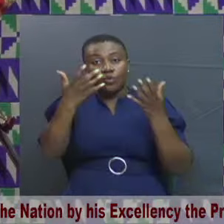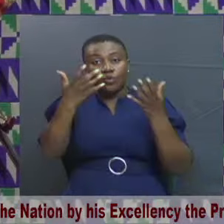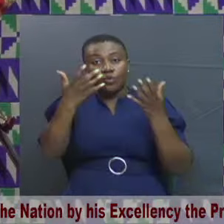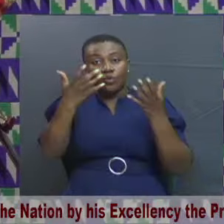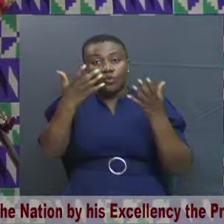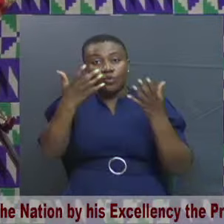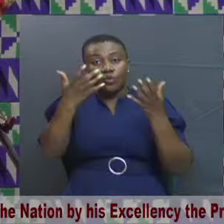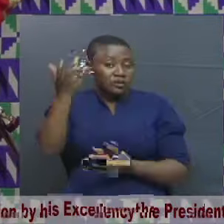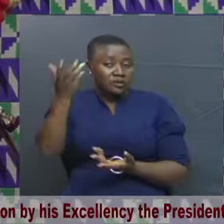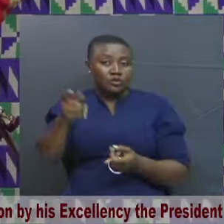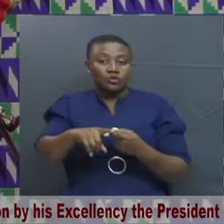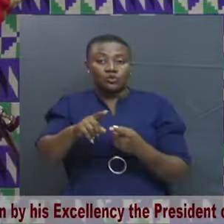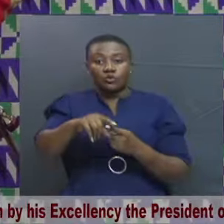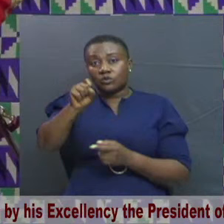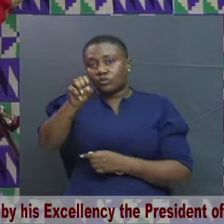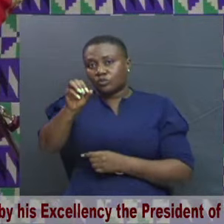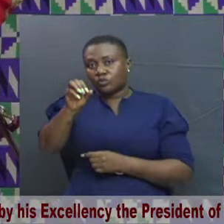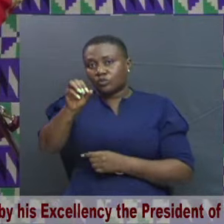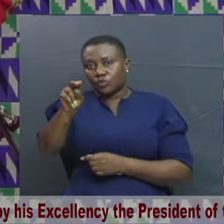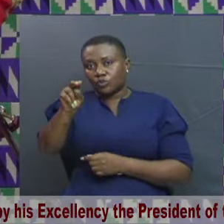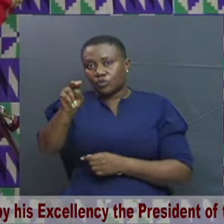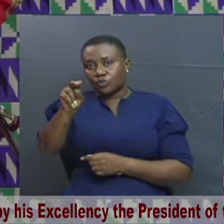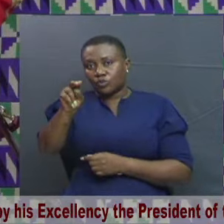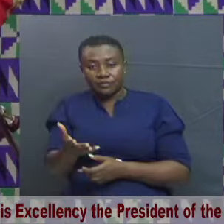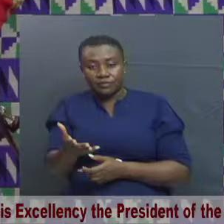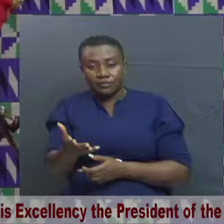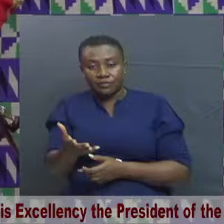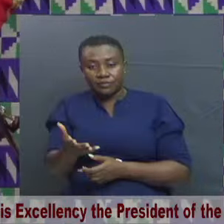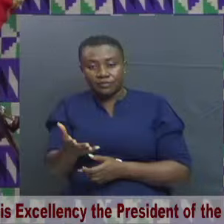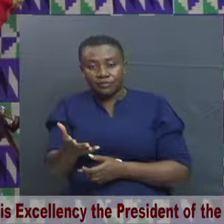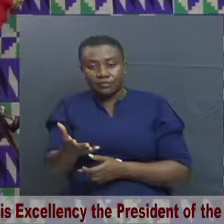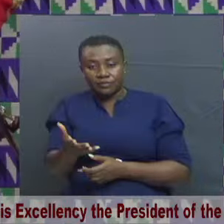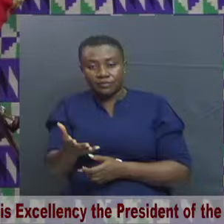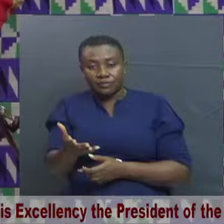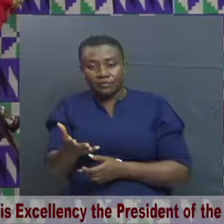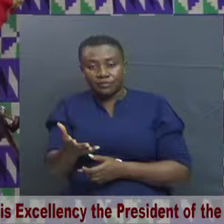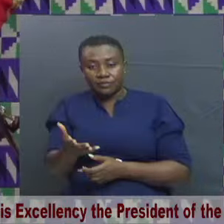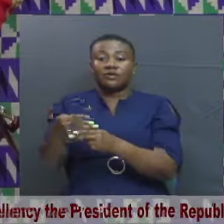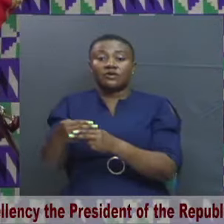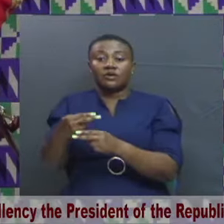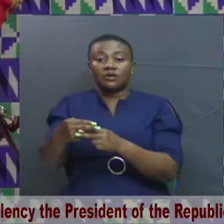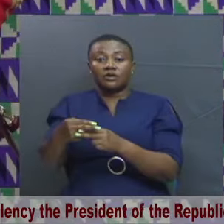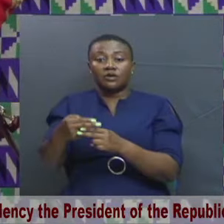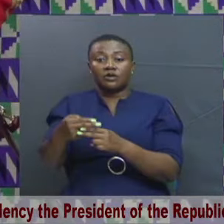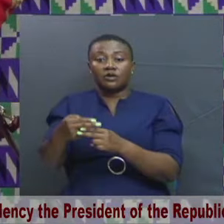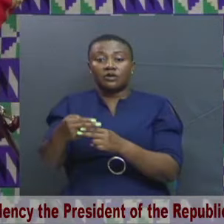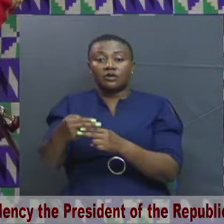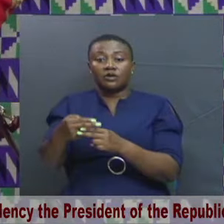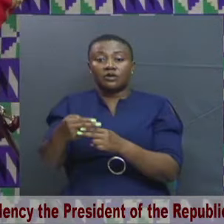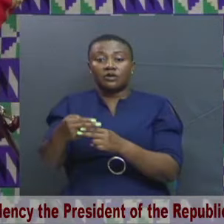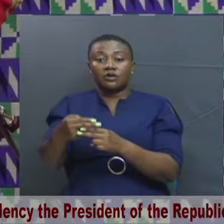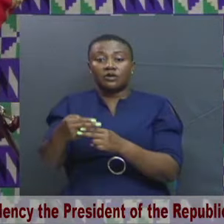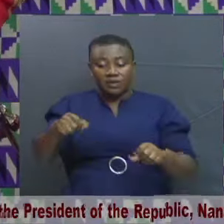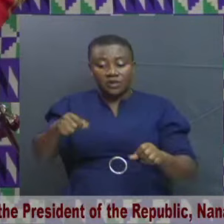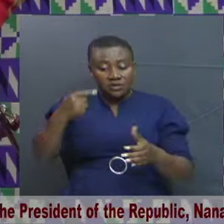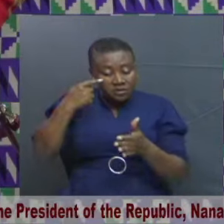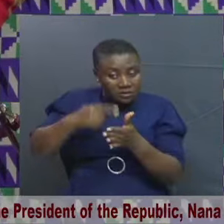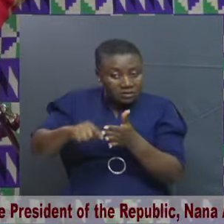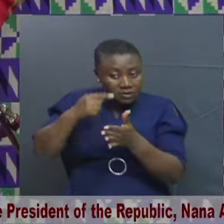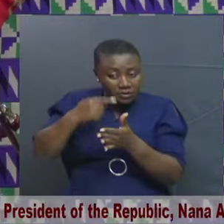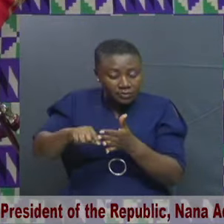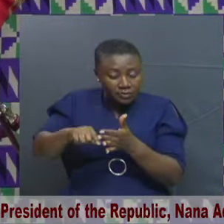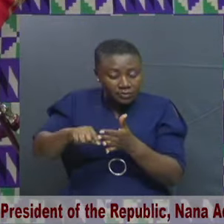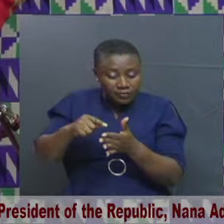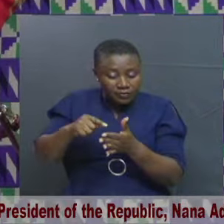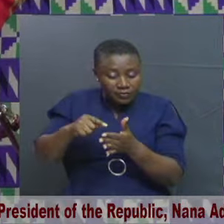on the state of the nation we are calling it the performance tracker you can